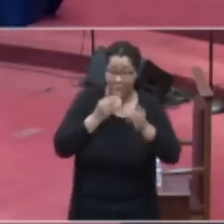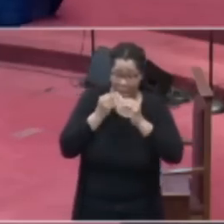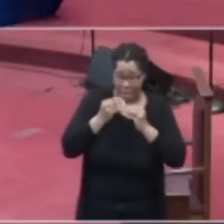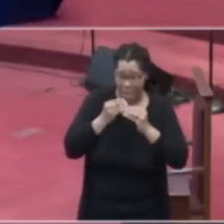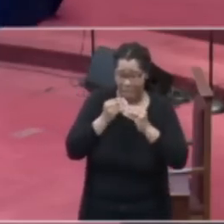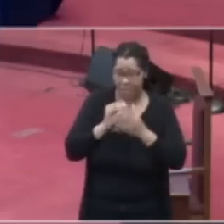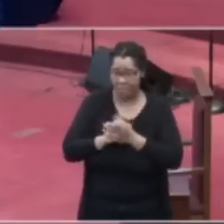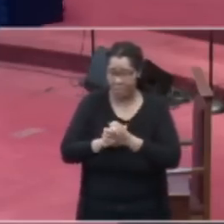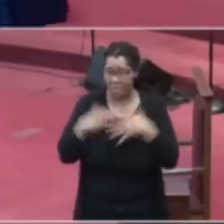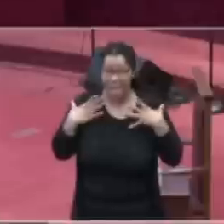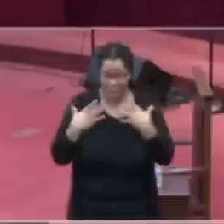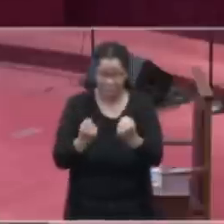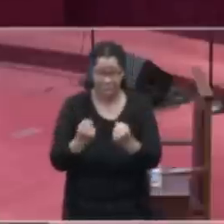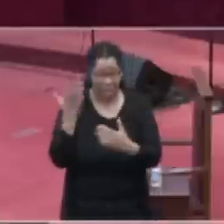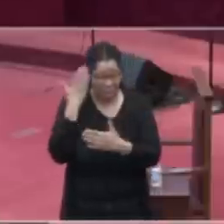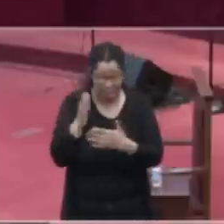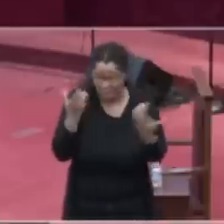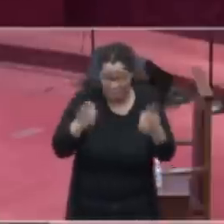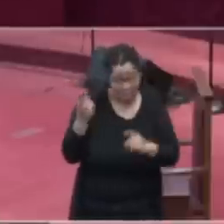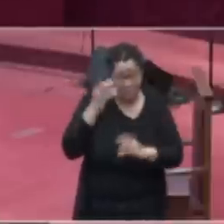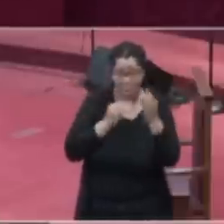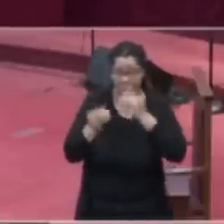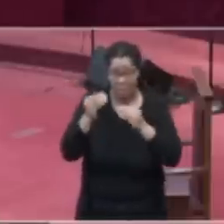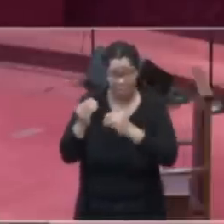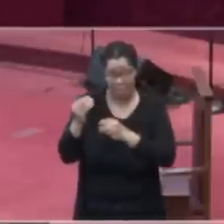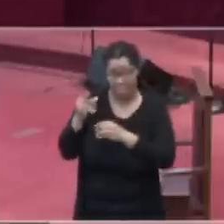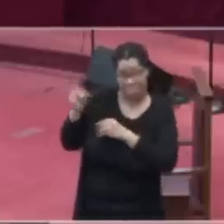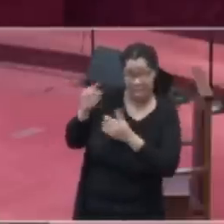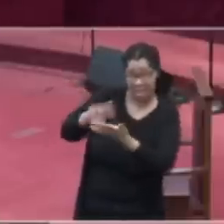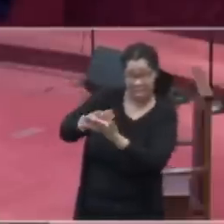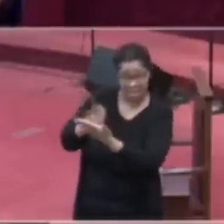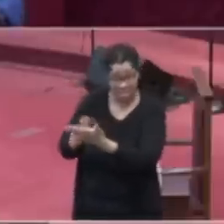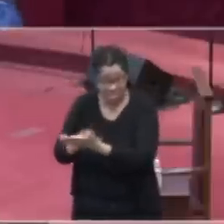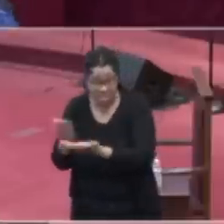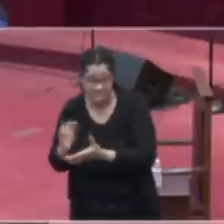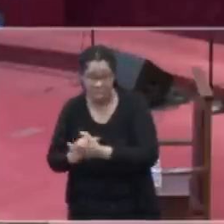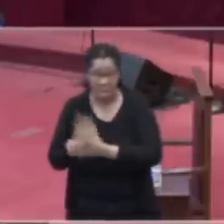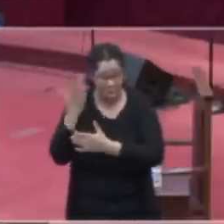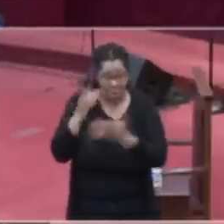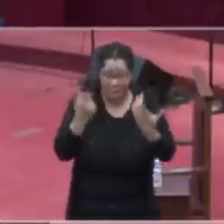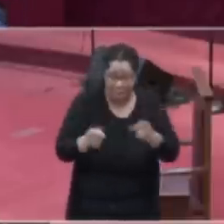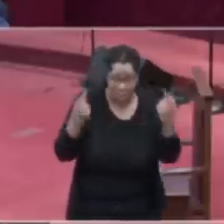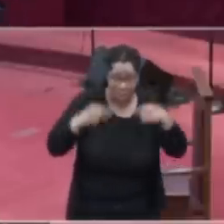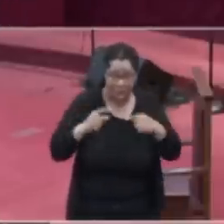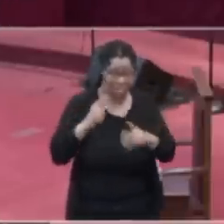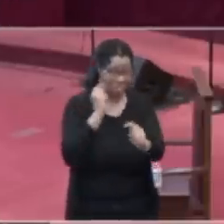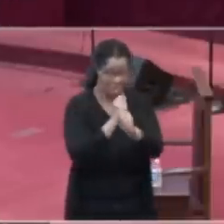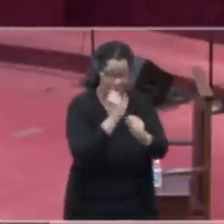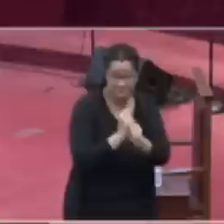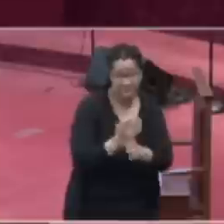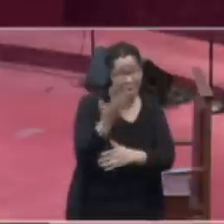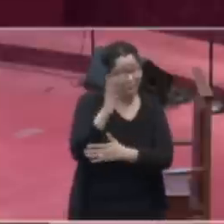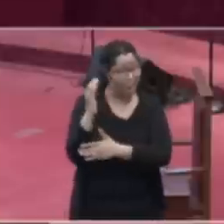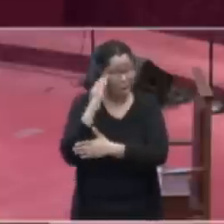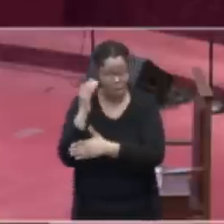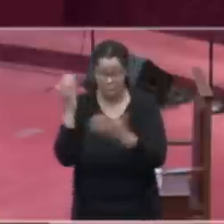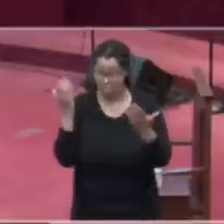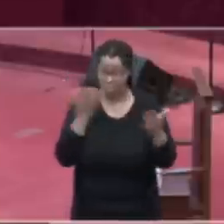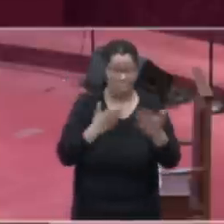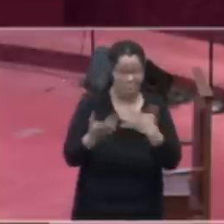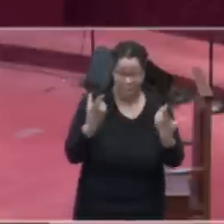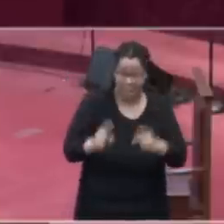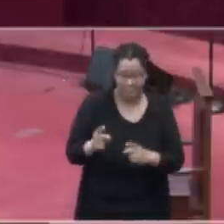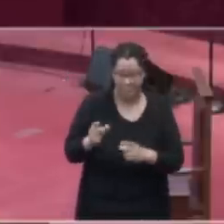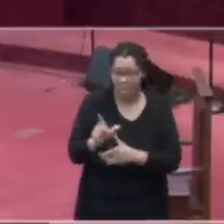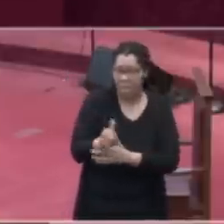body, because I don't know what they did to it back in the kitchen. I don't know what happened to it while it was on the truck. And God knows I don't know what was